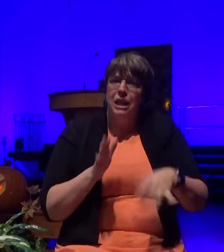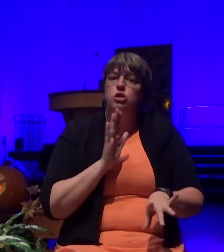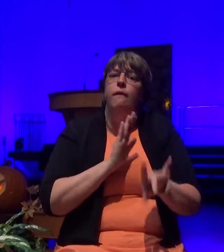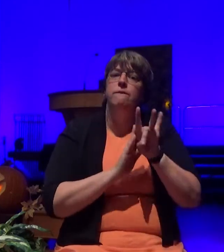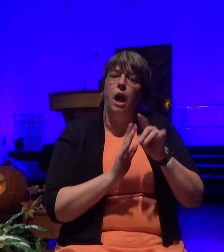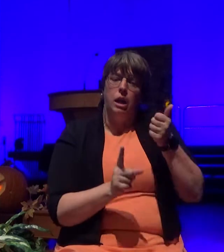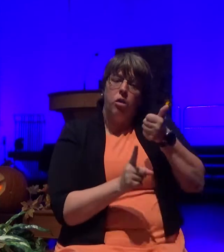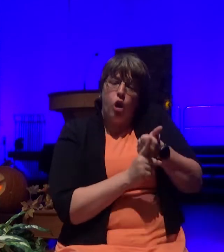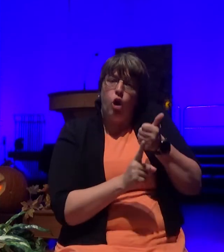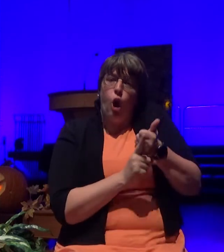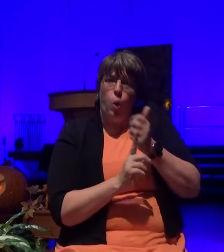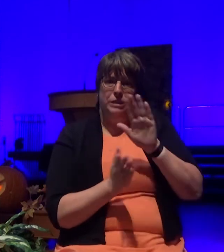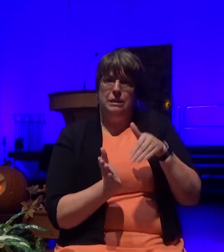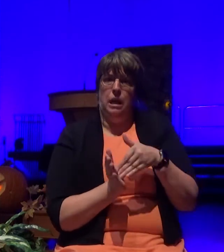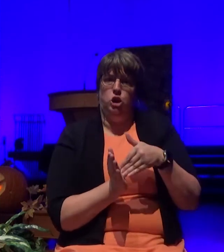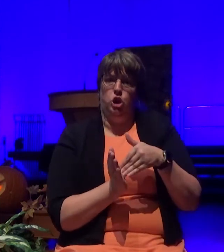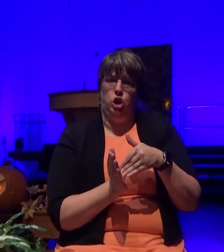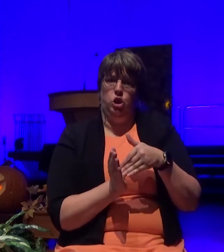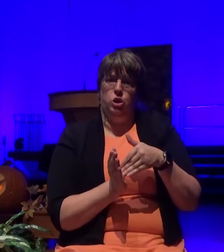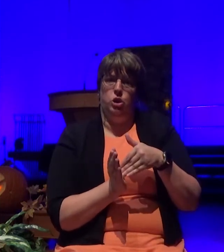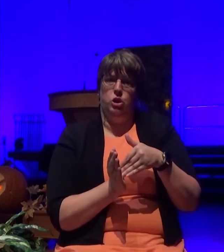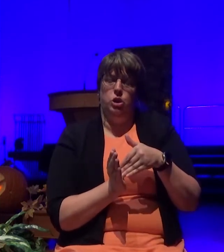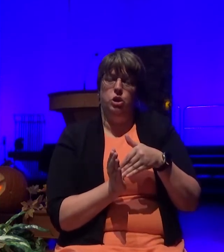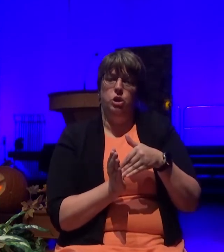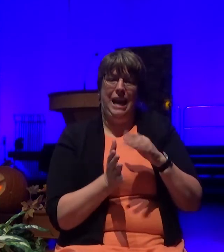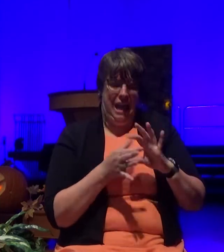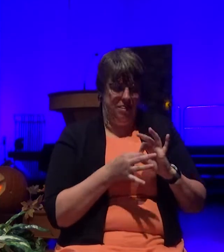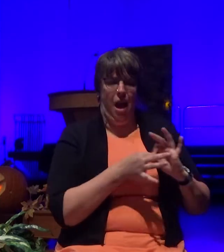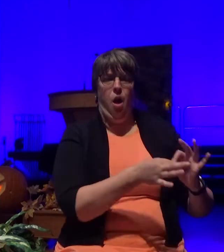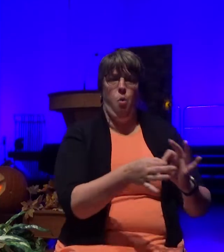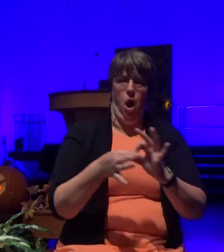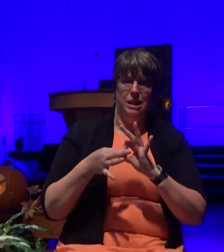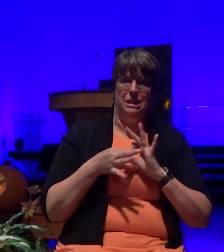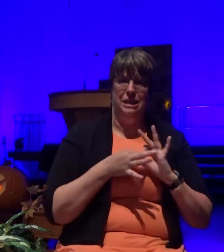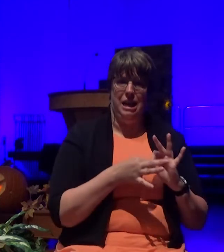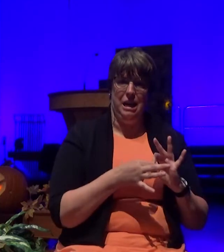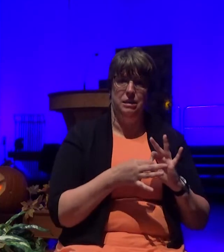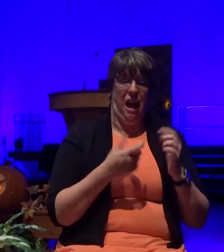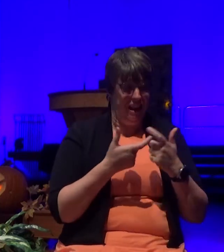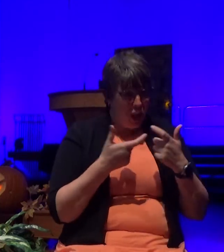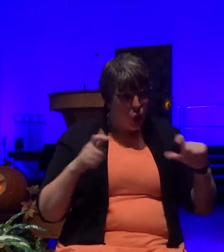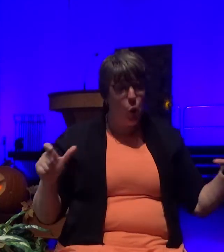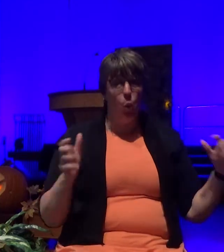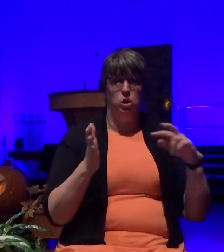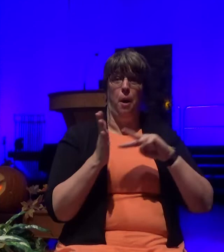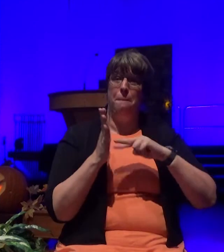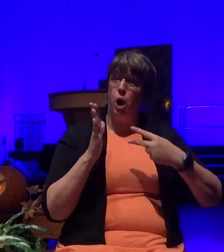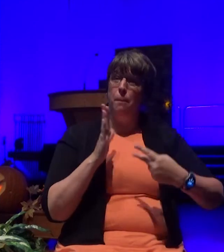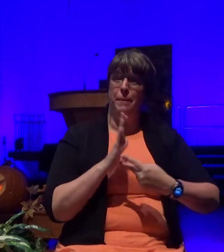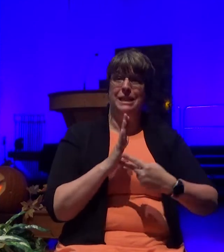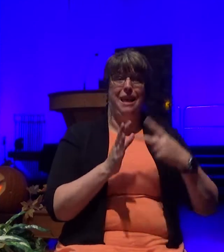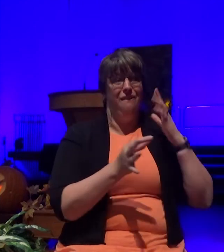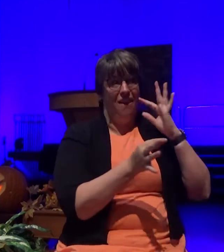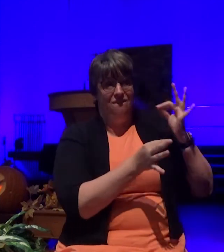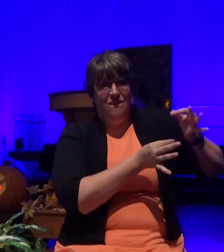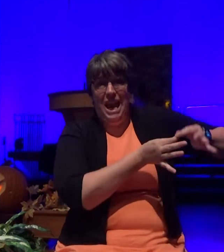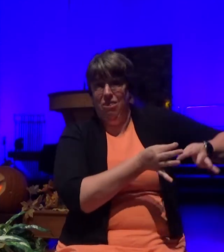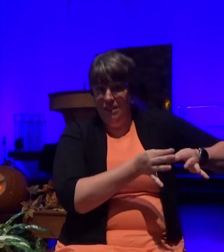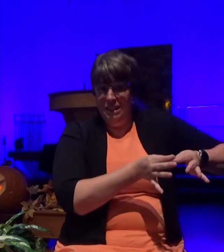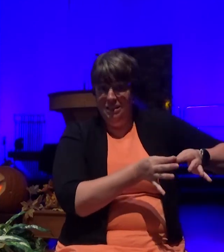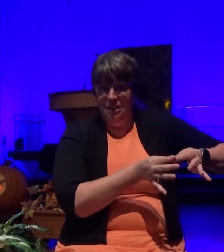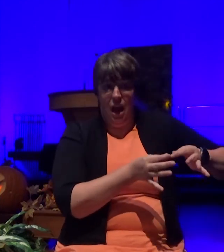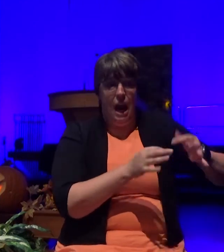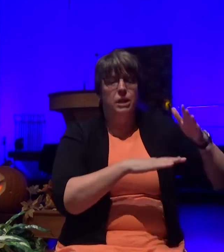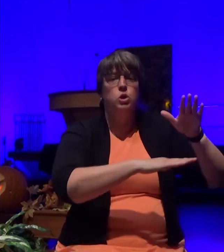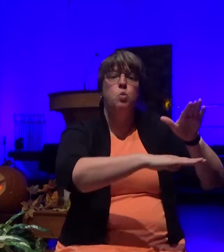their mystical oneness, and that a huge purpose of faith tradition is to call people